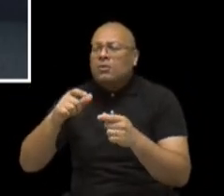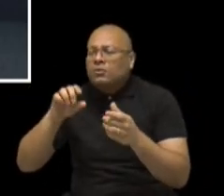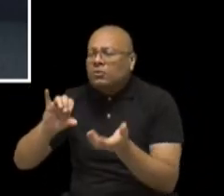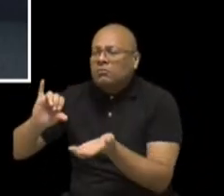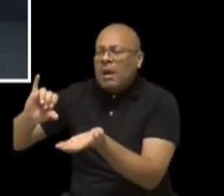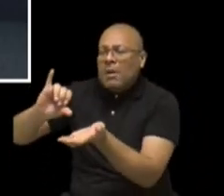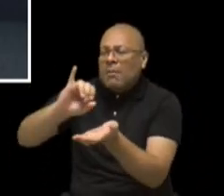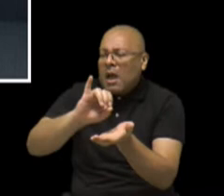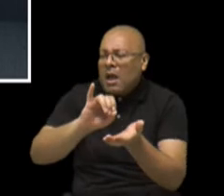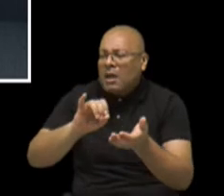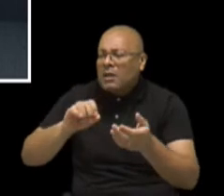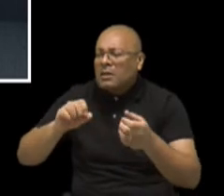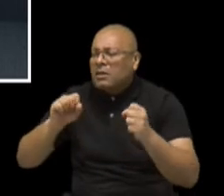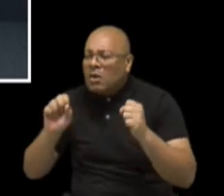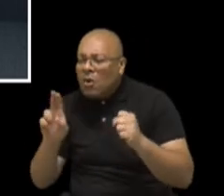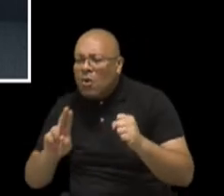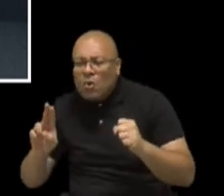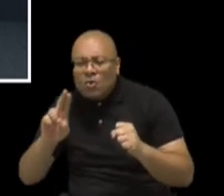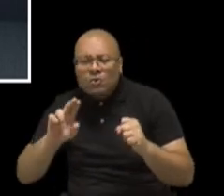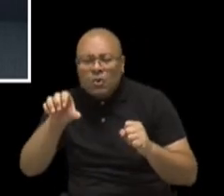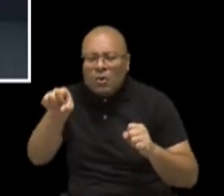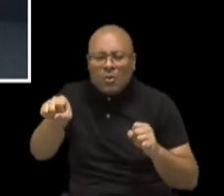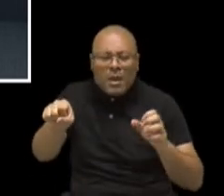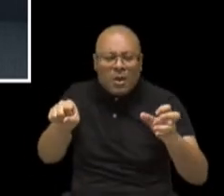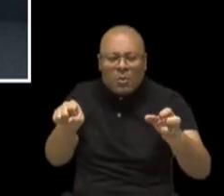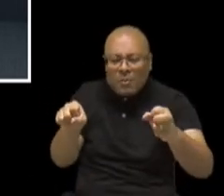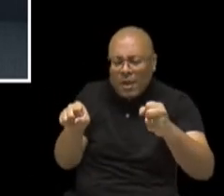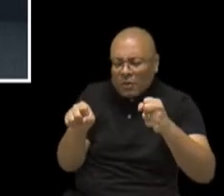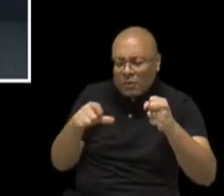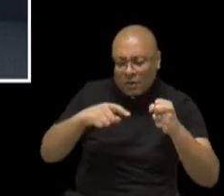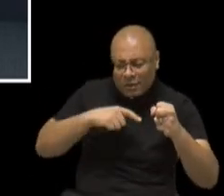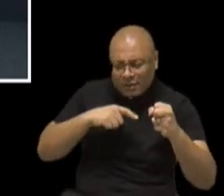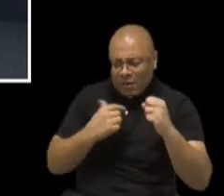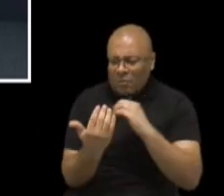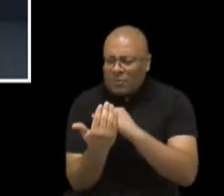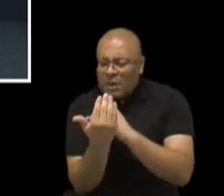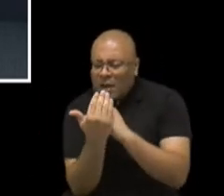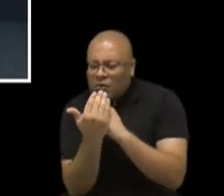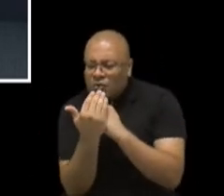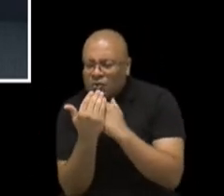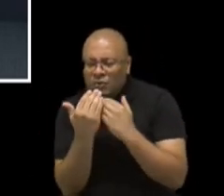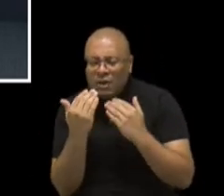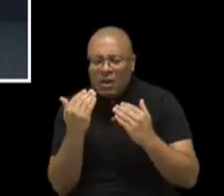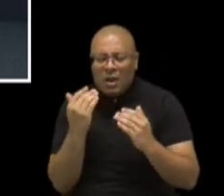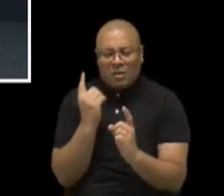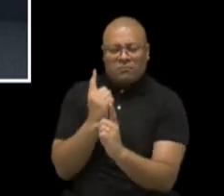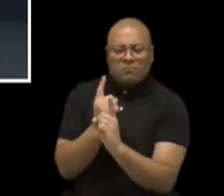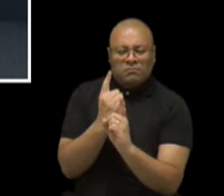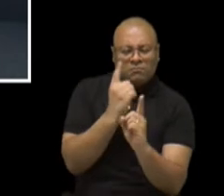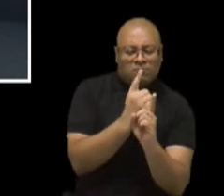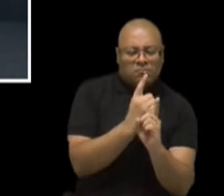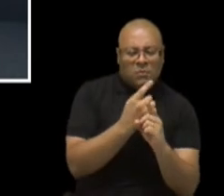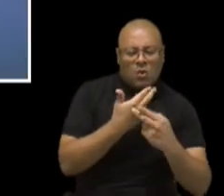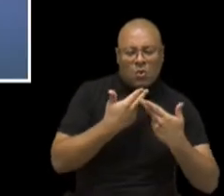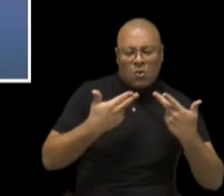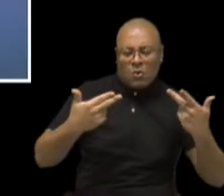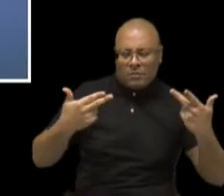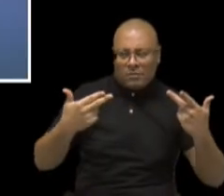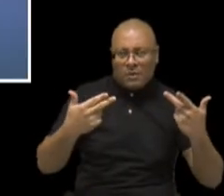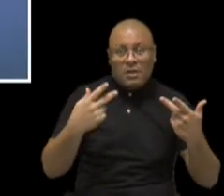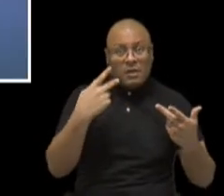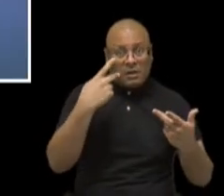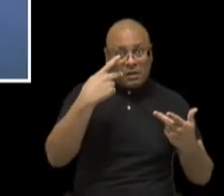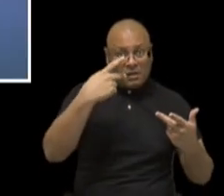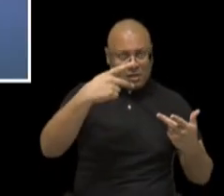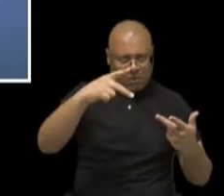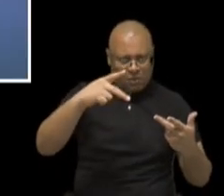that were broken, we would throw away, and we created things with those objects. So you're very sustainable also